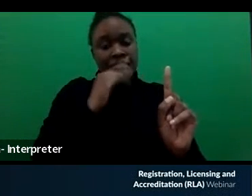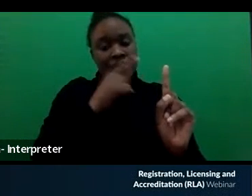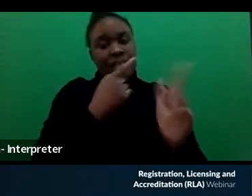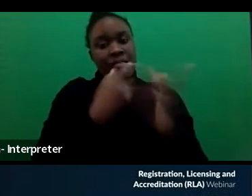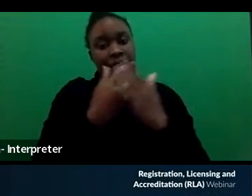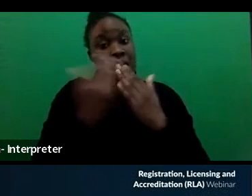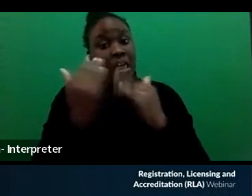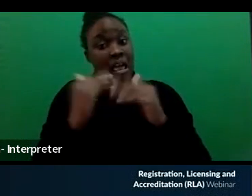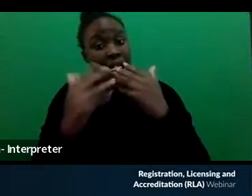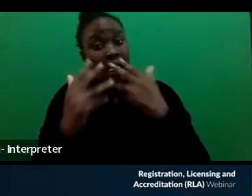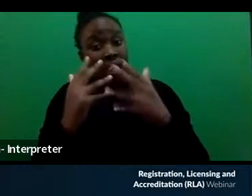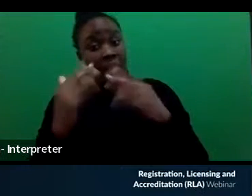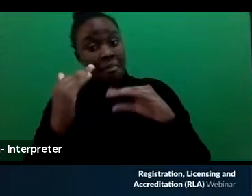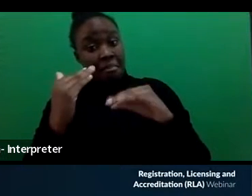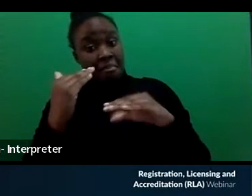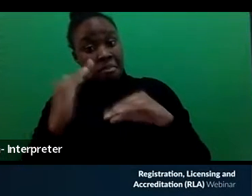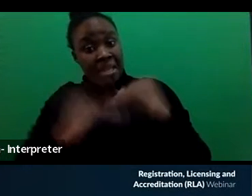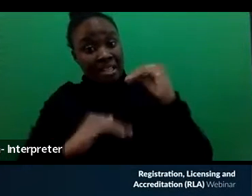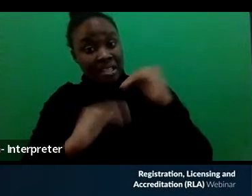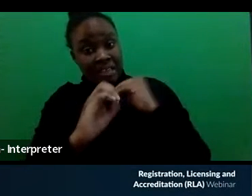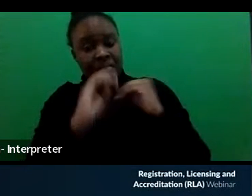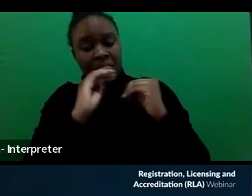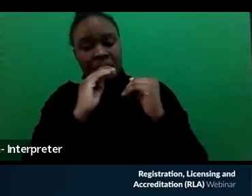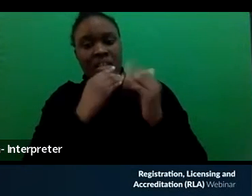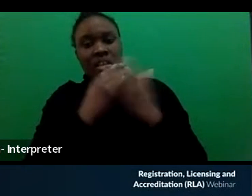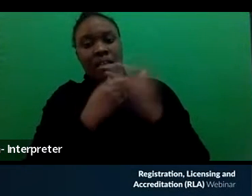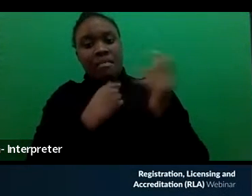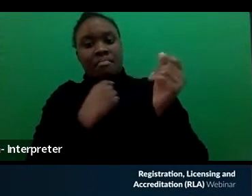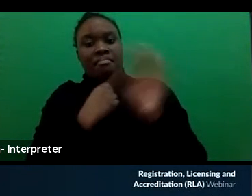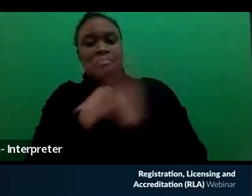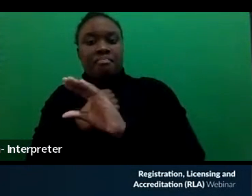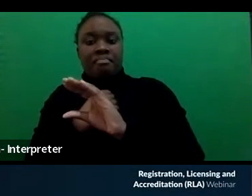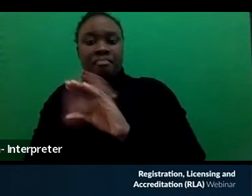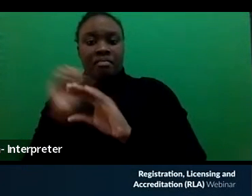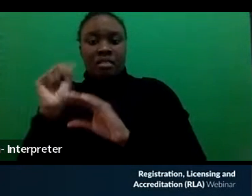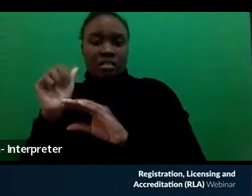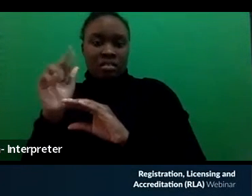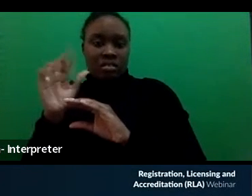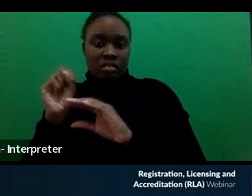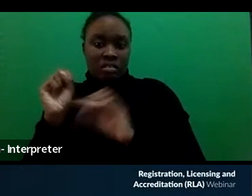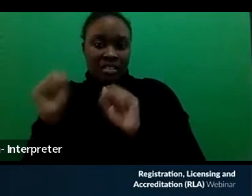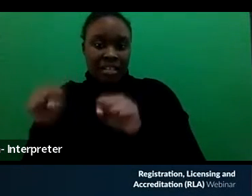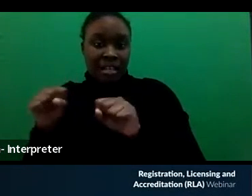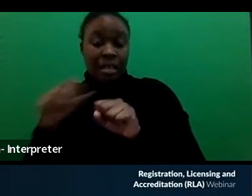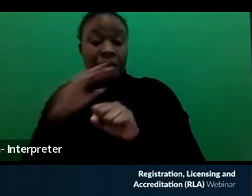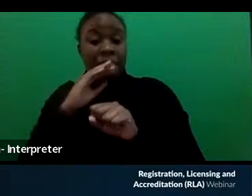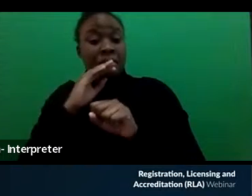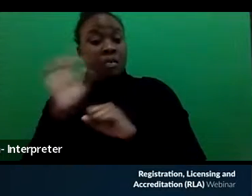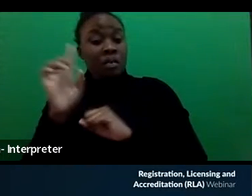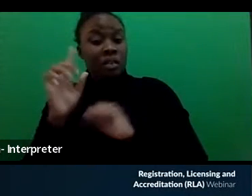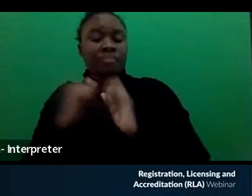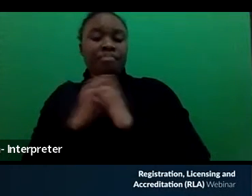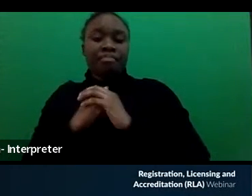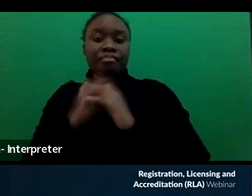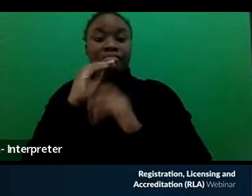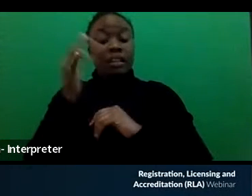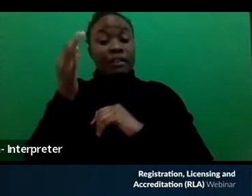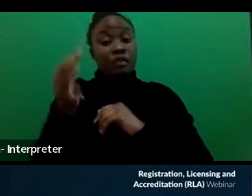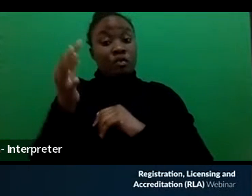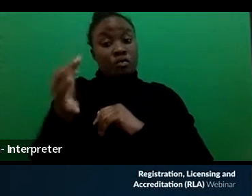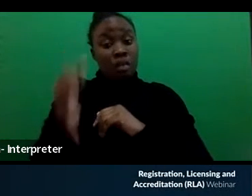penalties directly to SARS. So in essence, what we mean by that is, in future, the